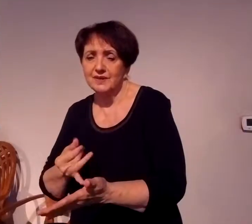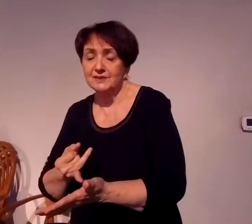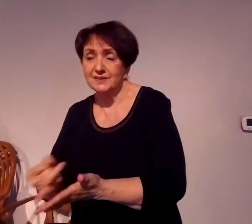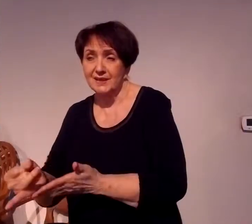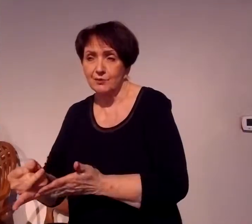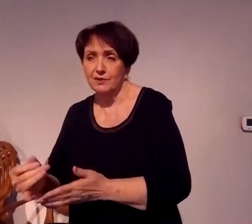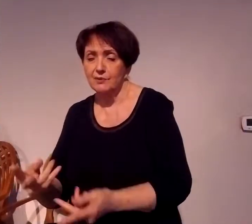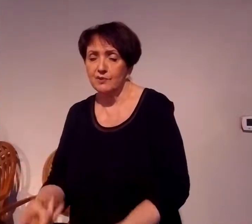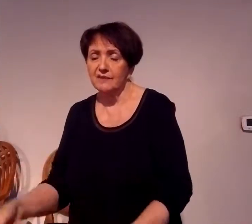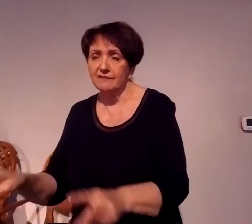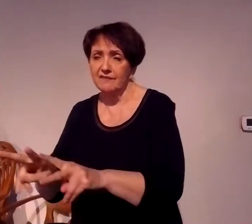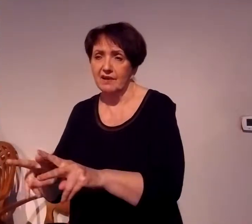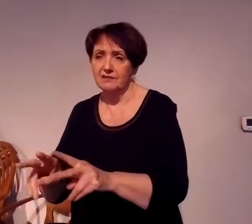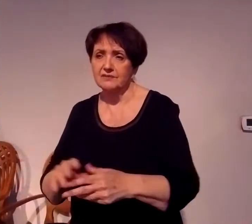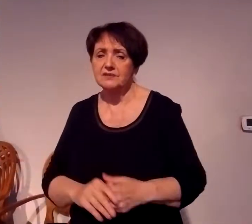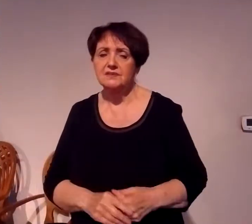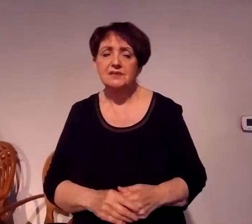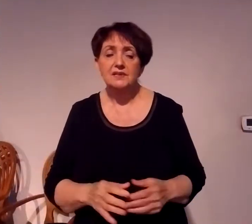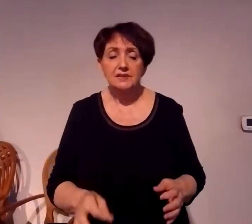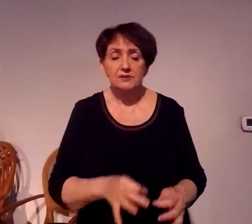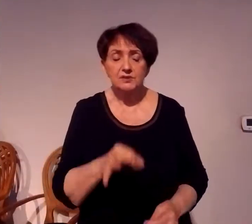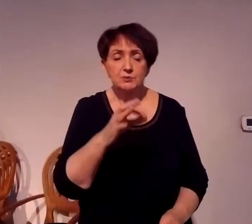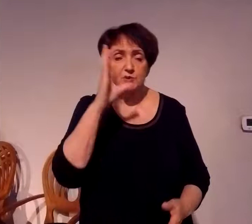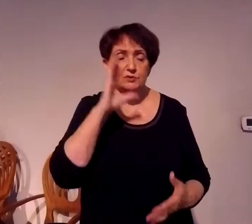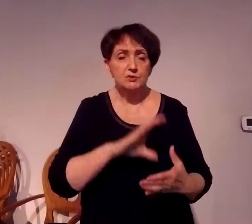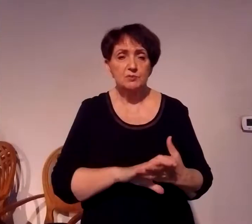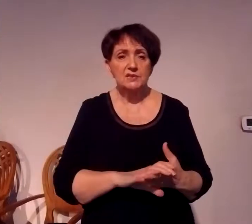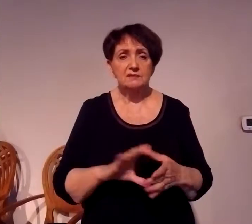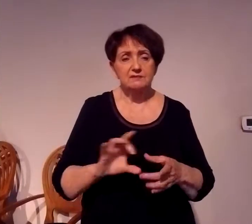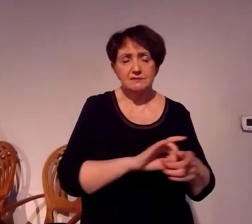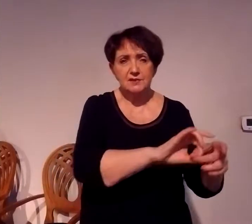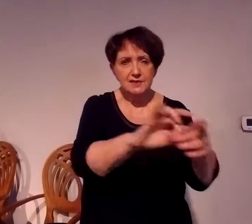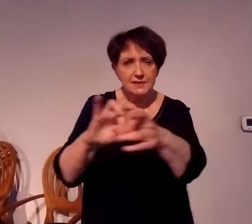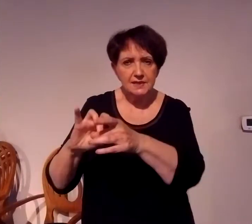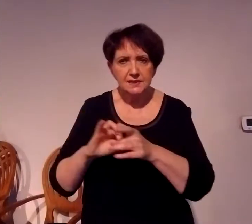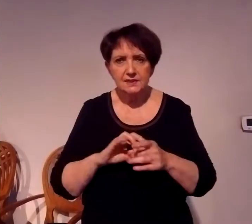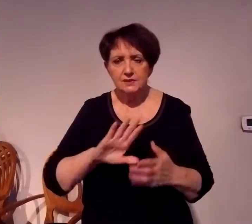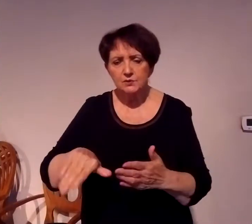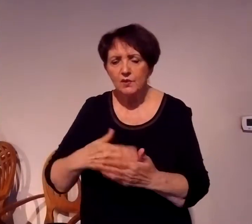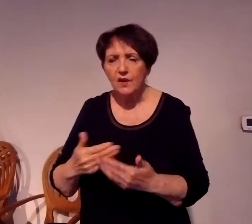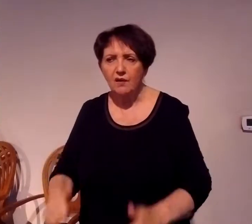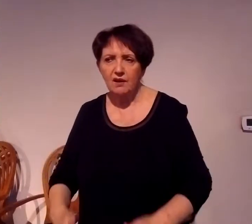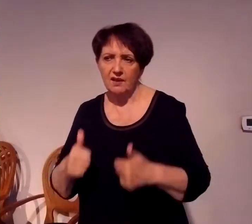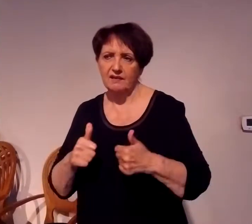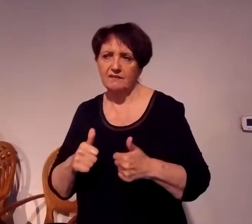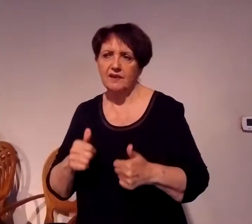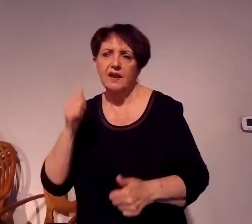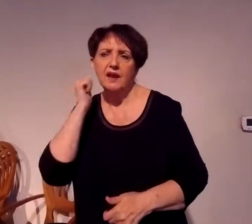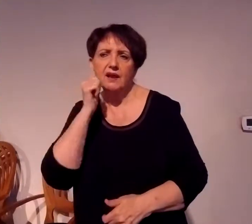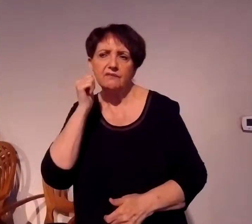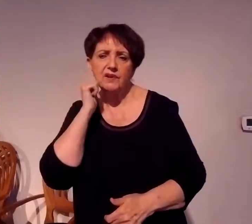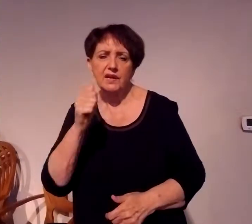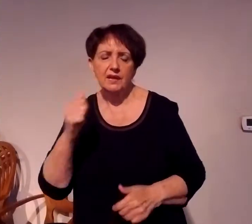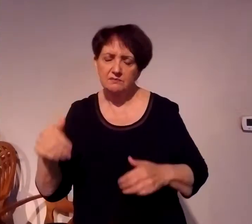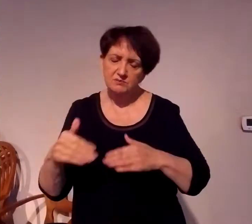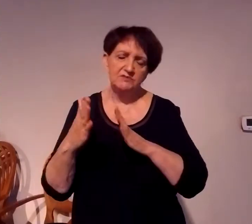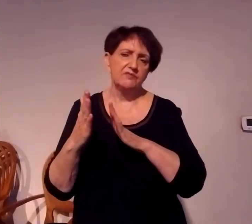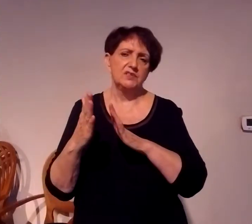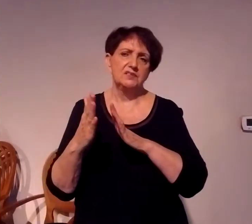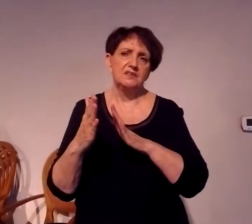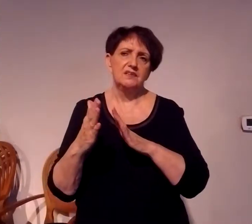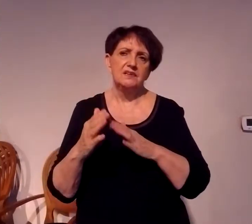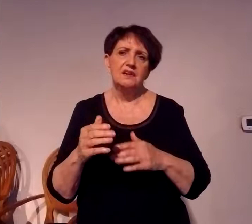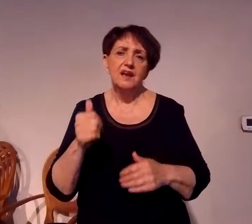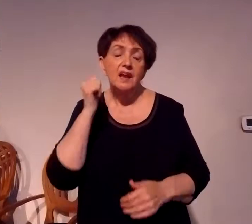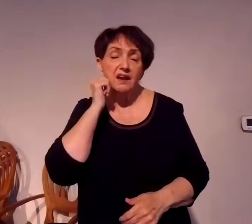our spiritual belief of our interconnectedness with all life? Every day, I'm confronted. And let me